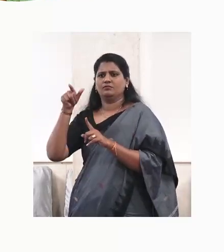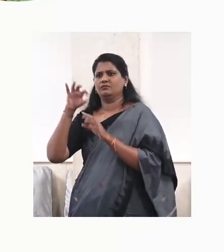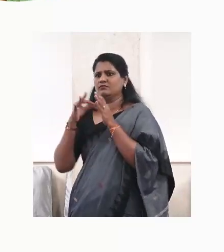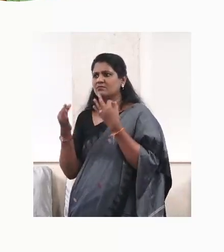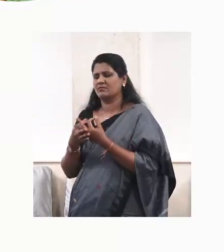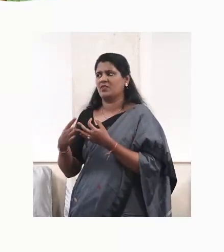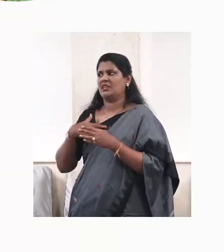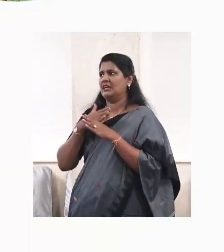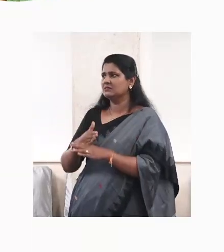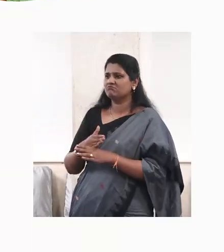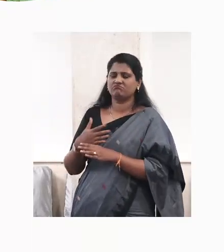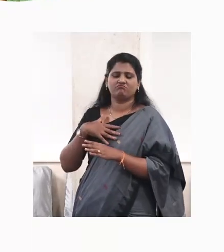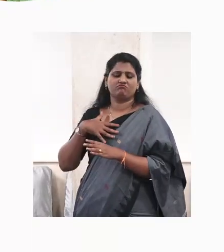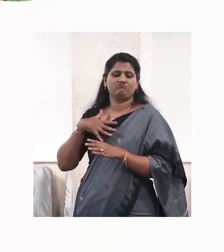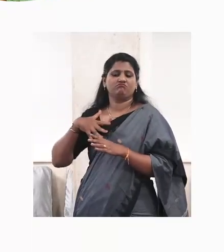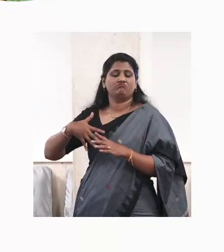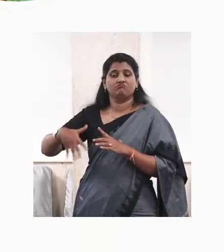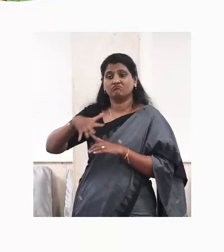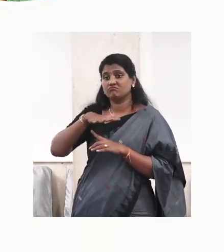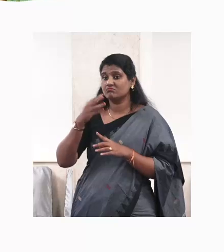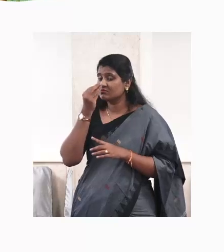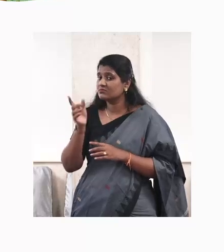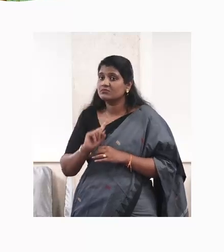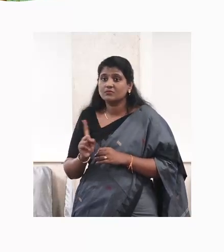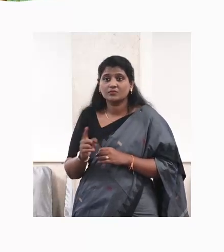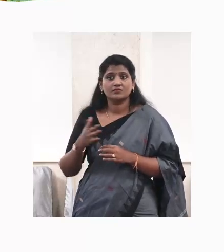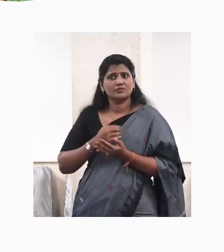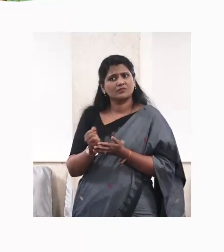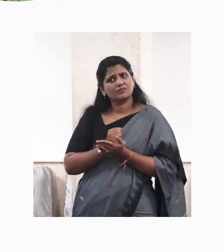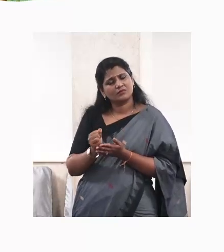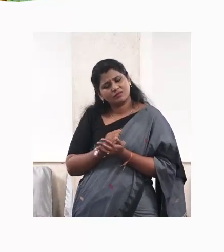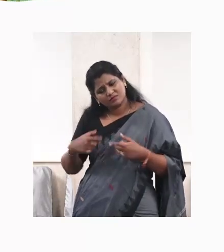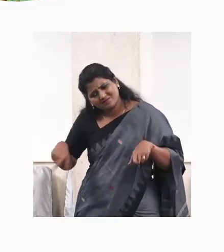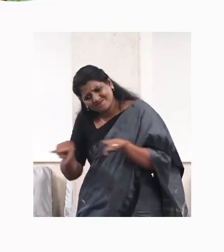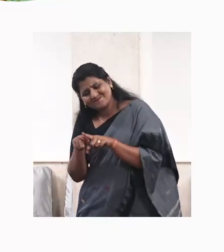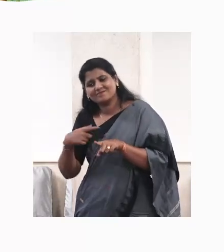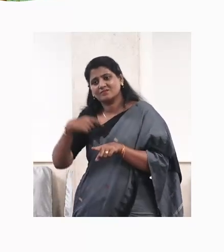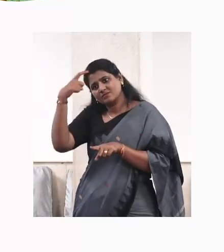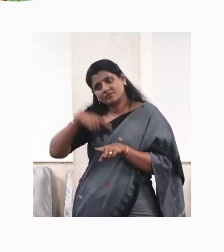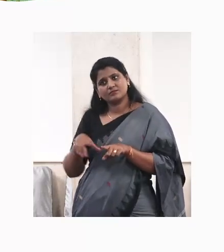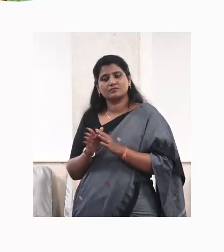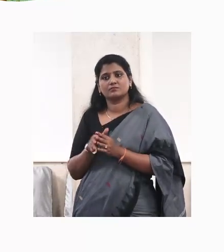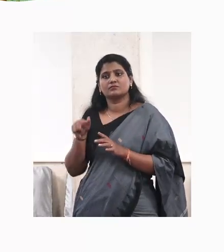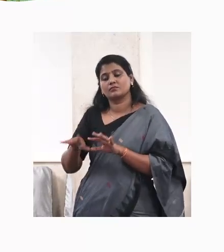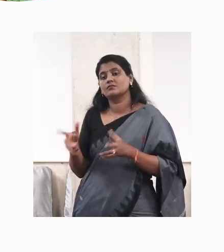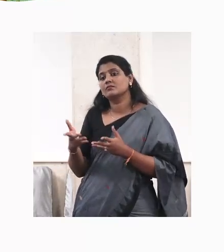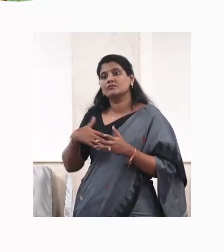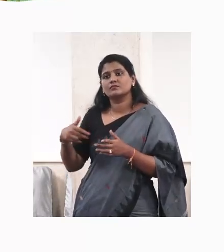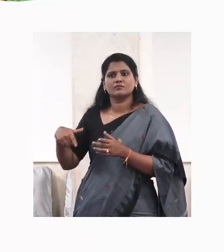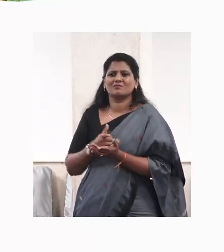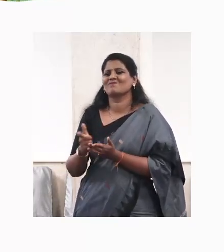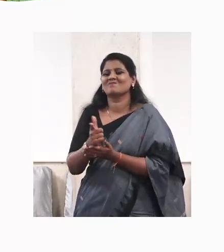into not a pleasant situation where people are not practicing the same values as you are. So how do we also navigate